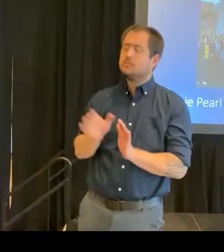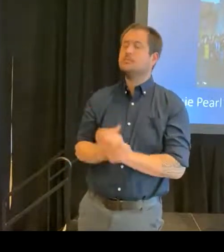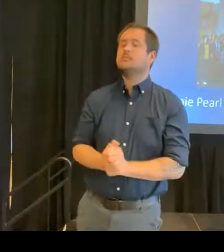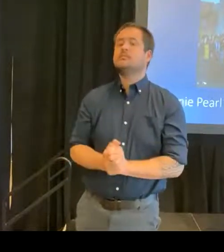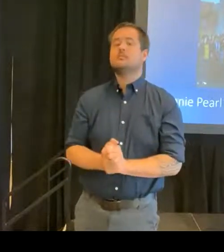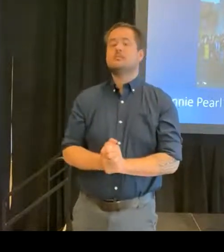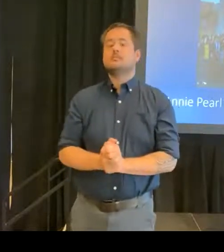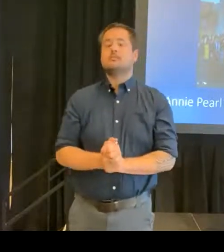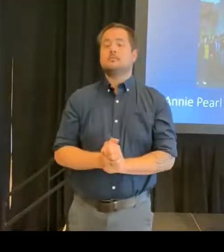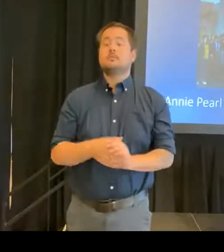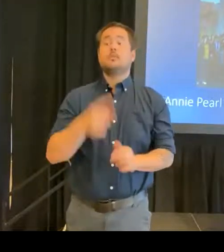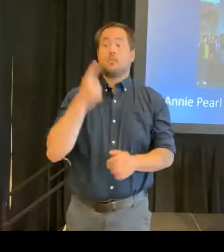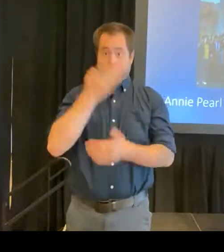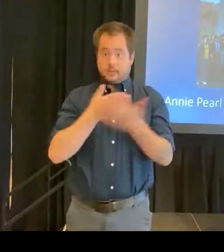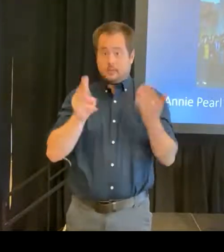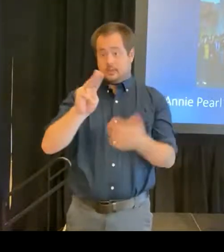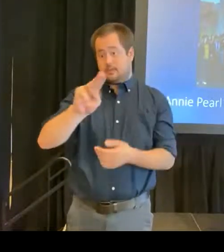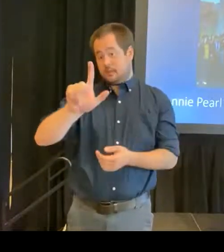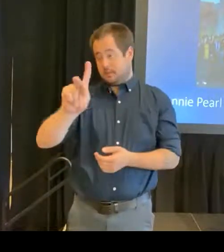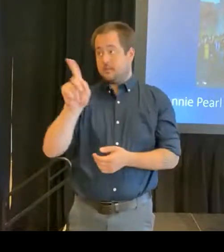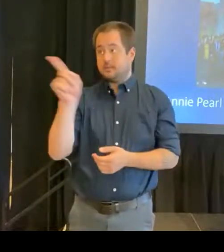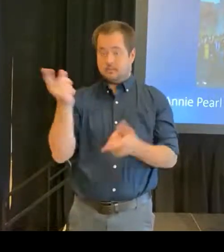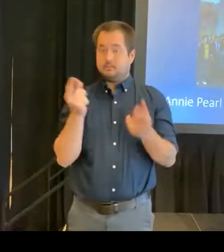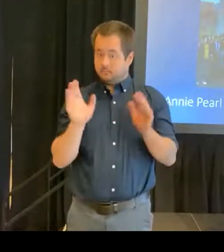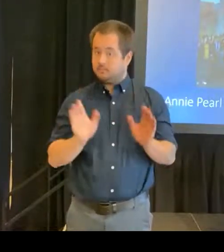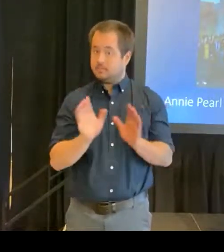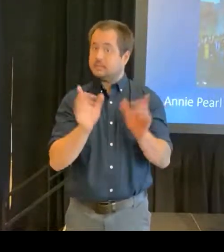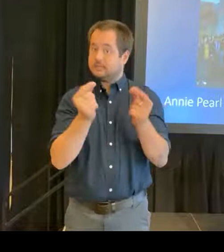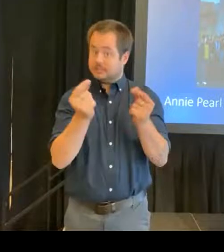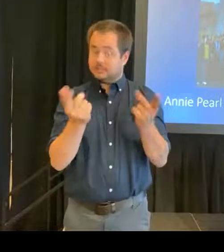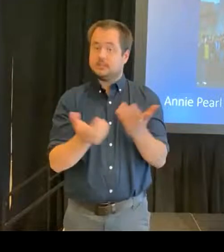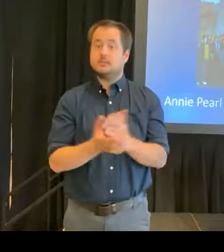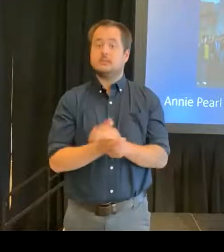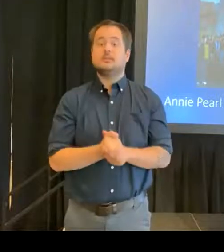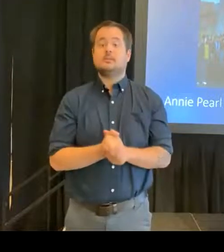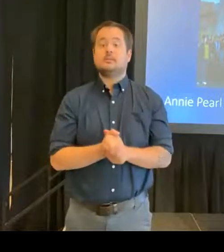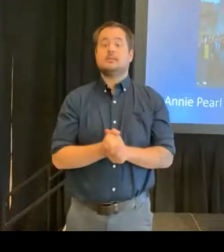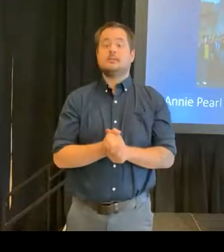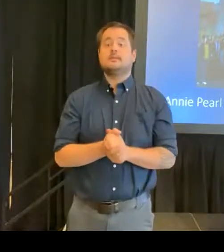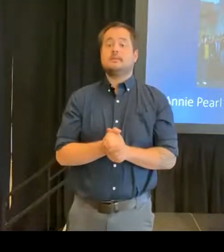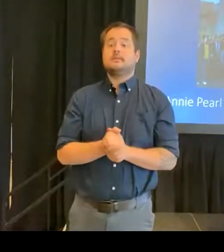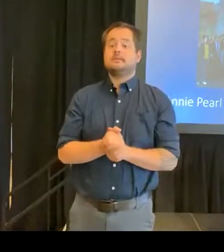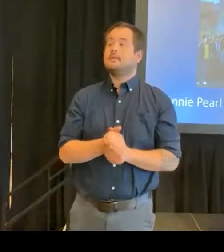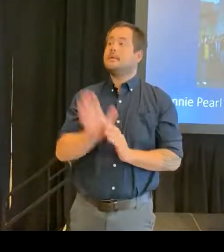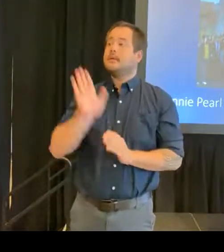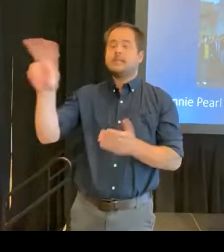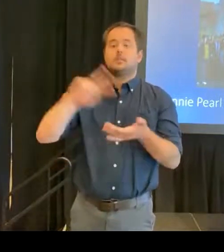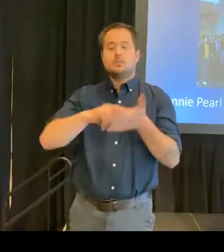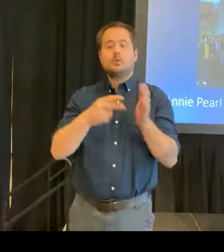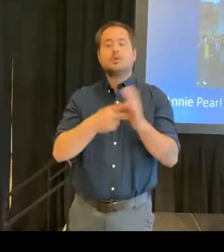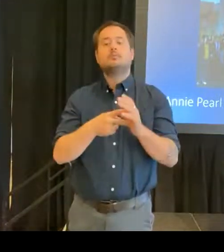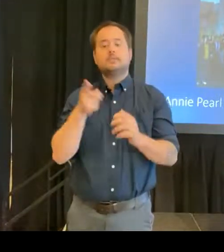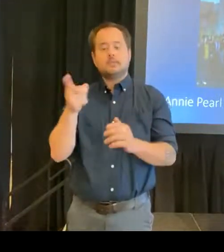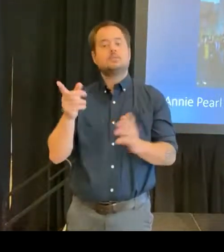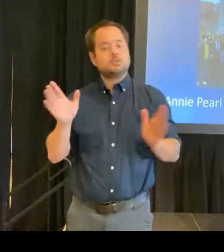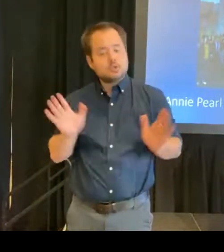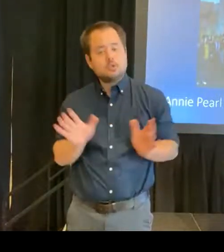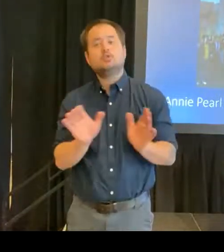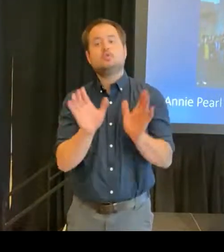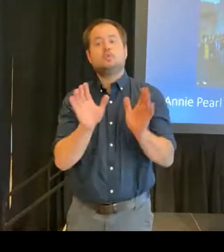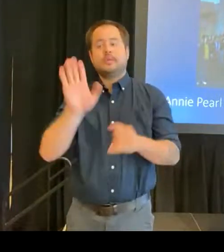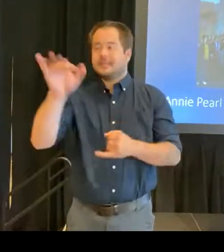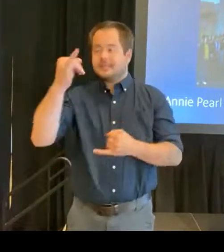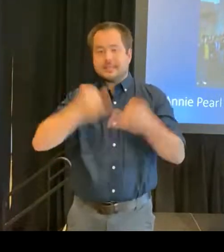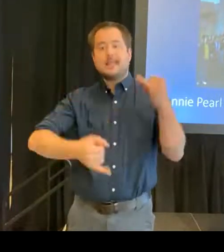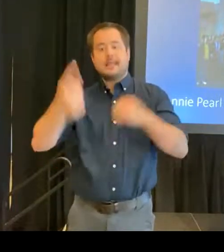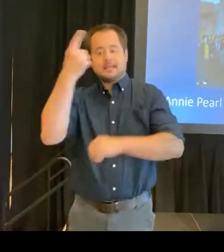of the things he did, he was fulfilling his purpose in the last days. If you